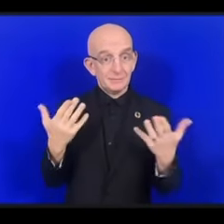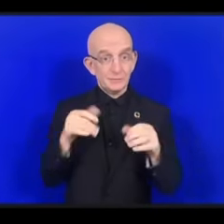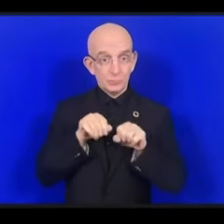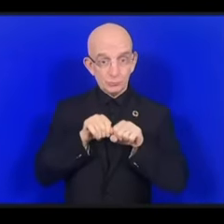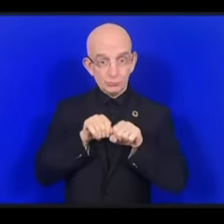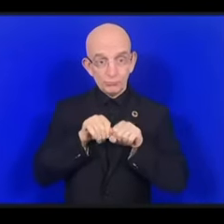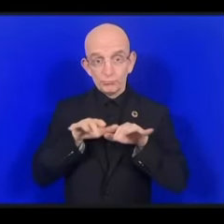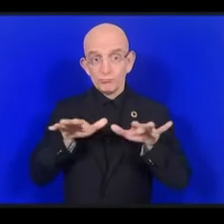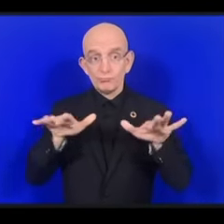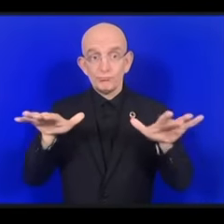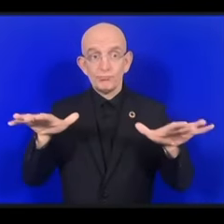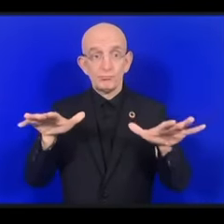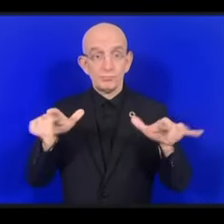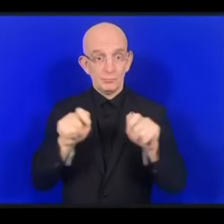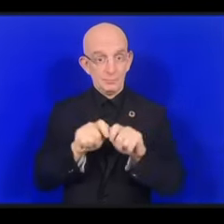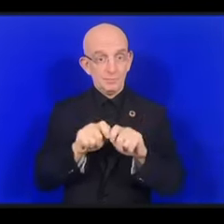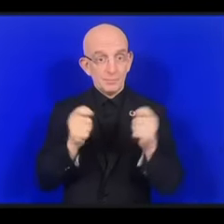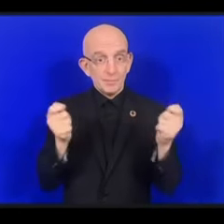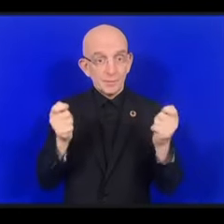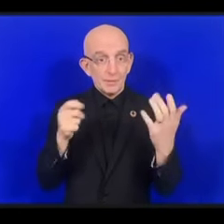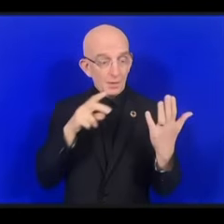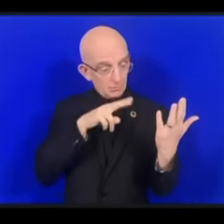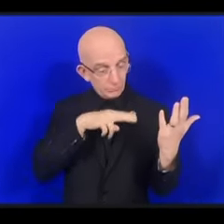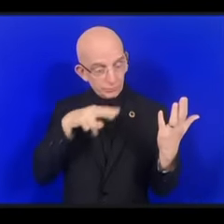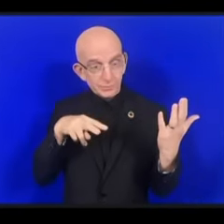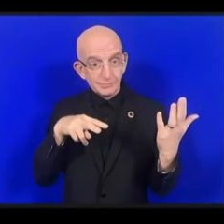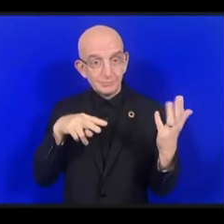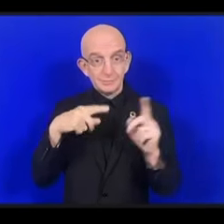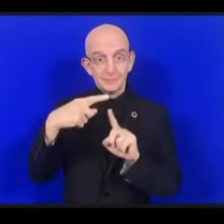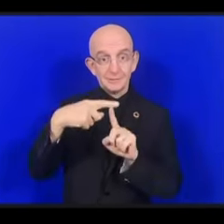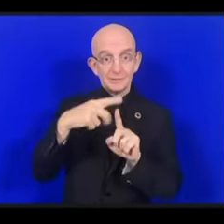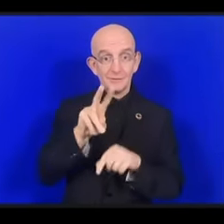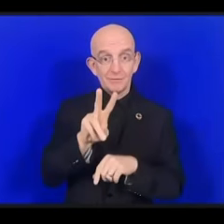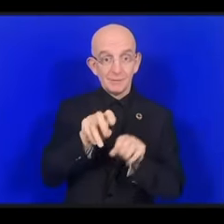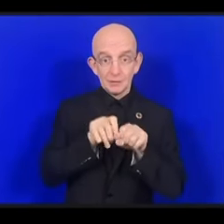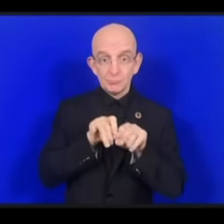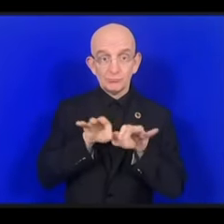internet. So with this word as a watchword,